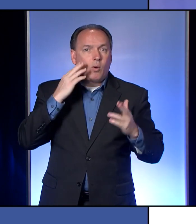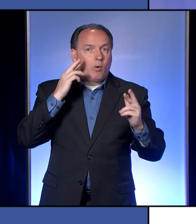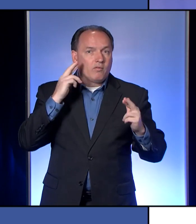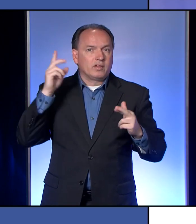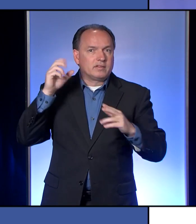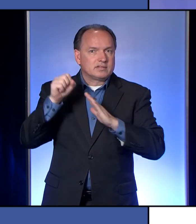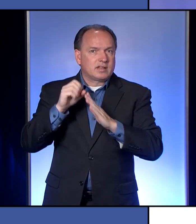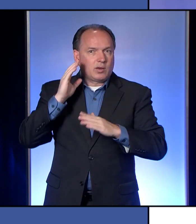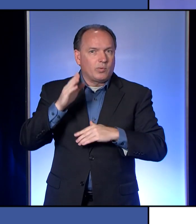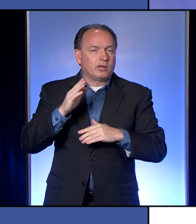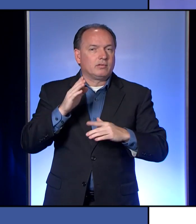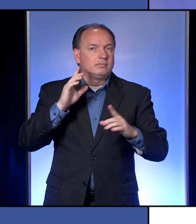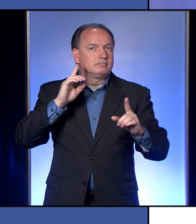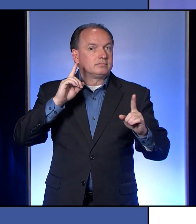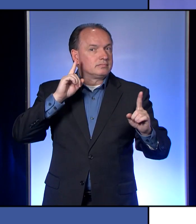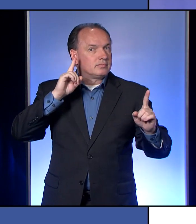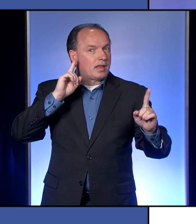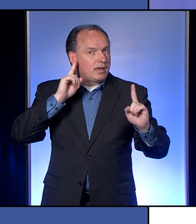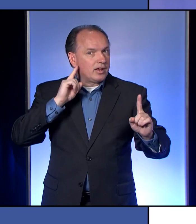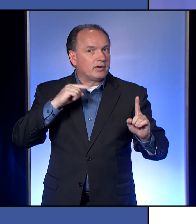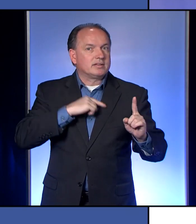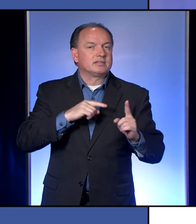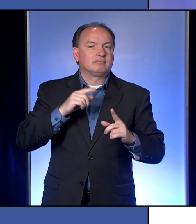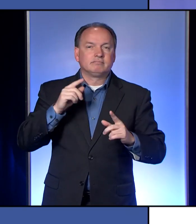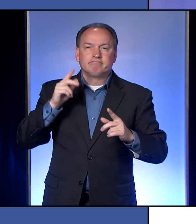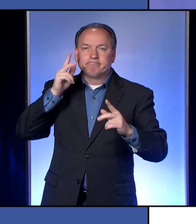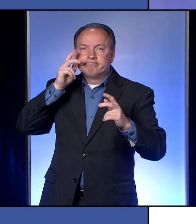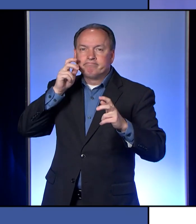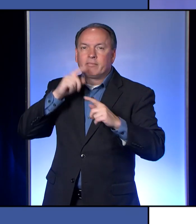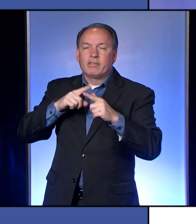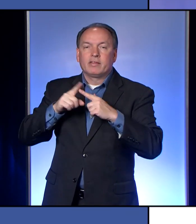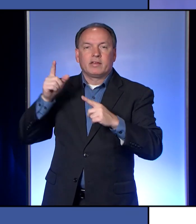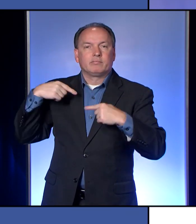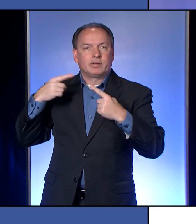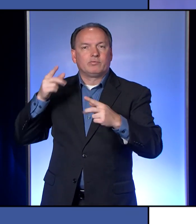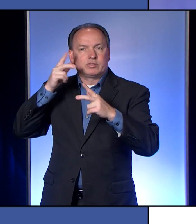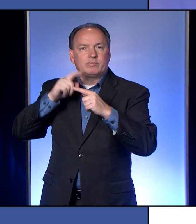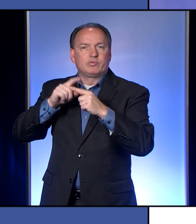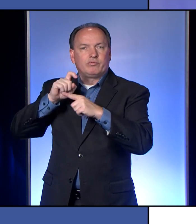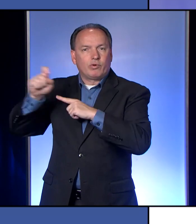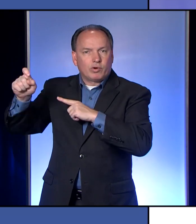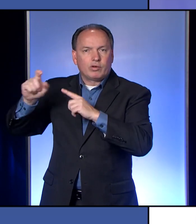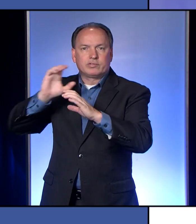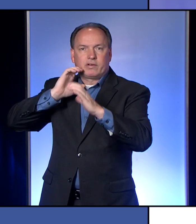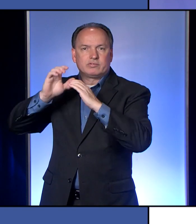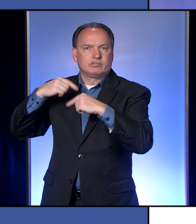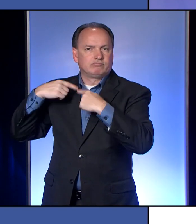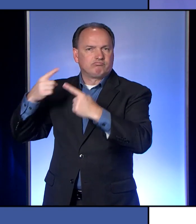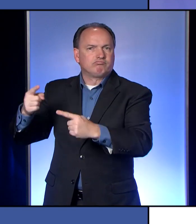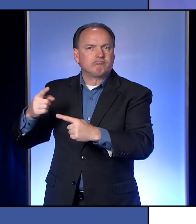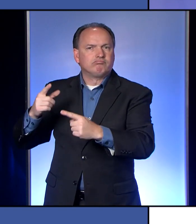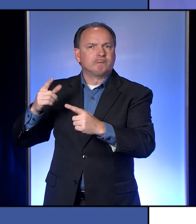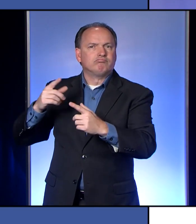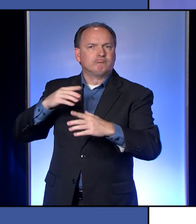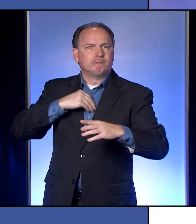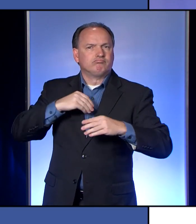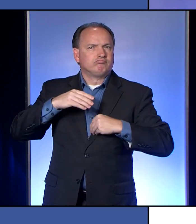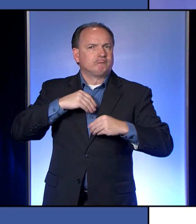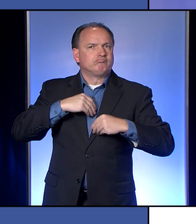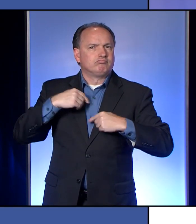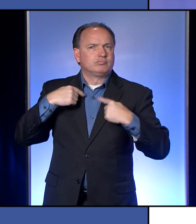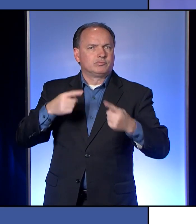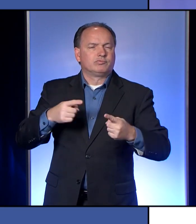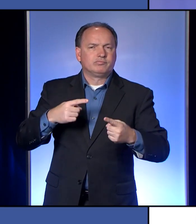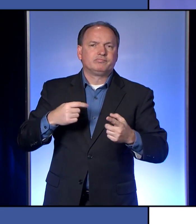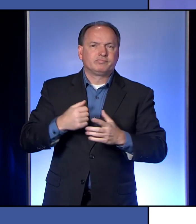state will at least hear us out. And they've been receptive to phone calls and conversations. And we have had